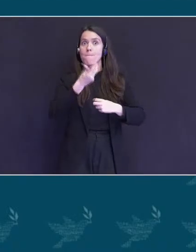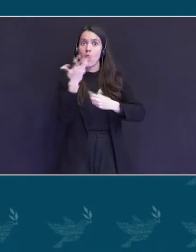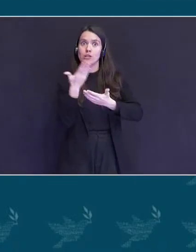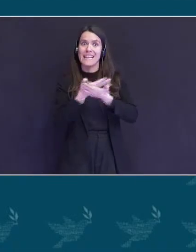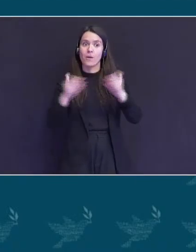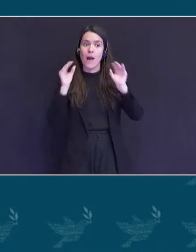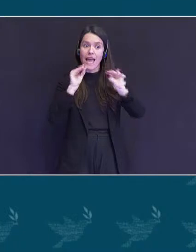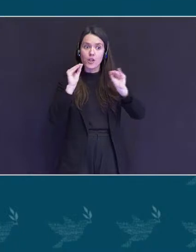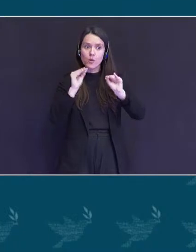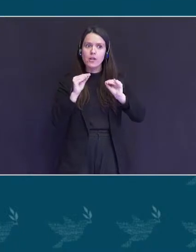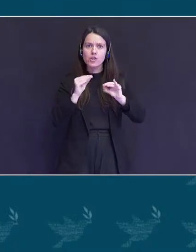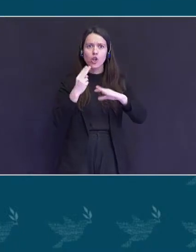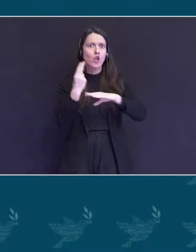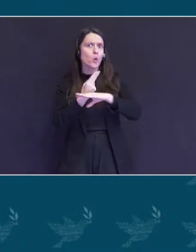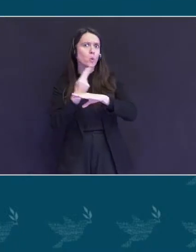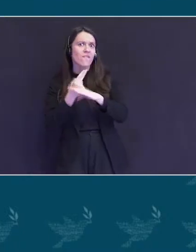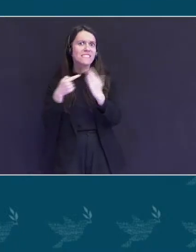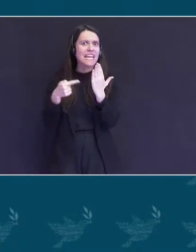AI.